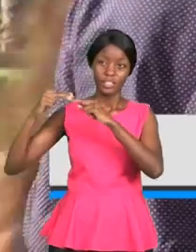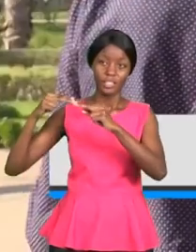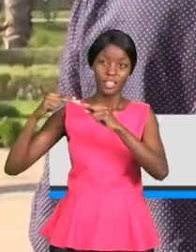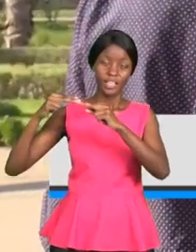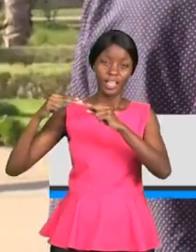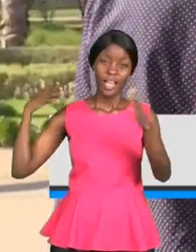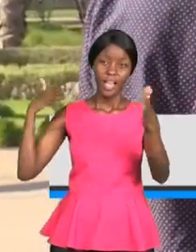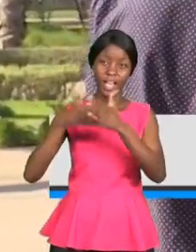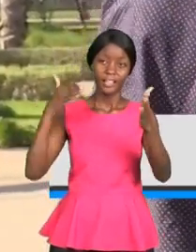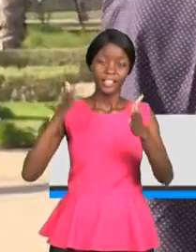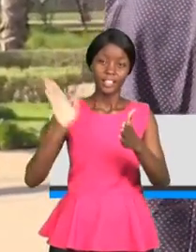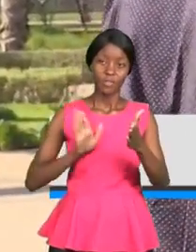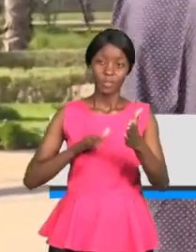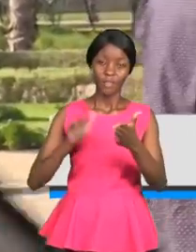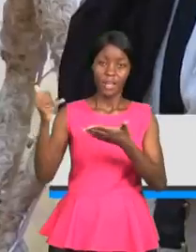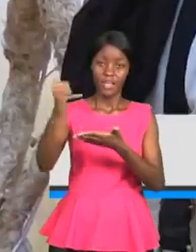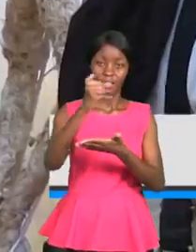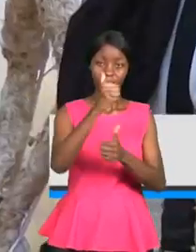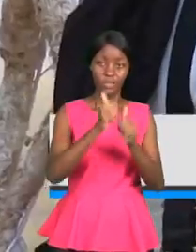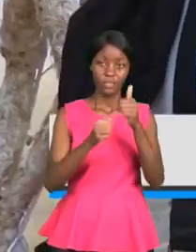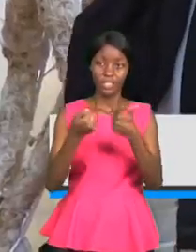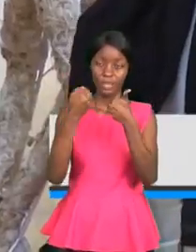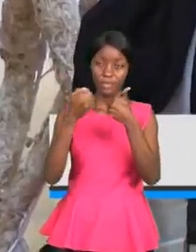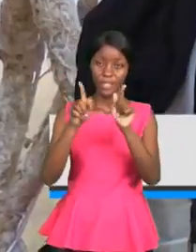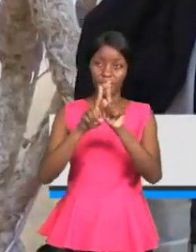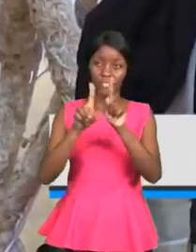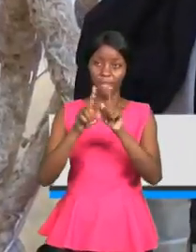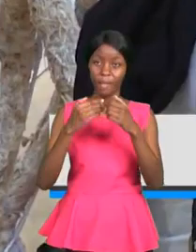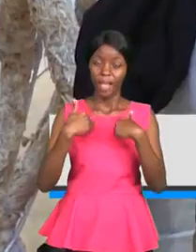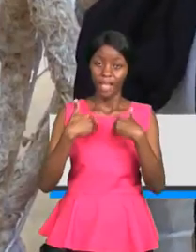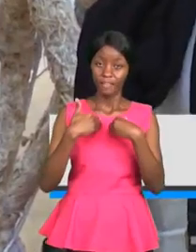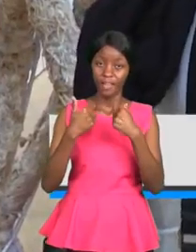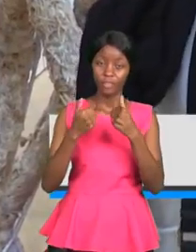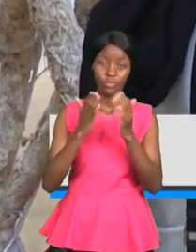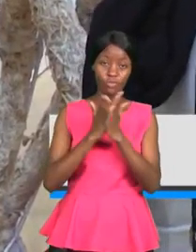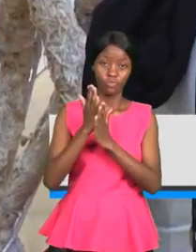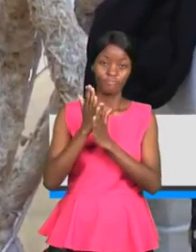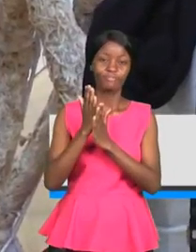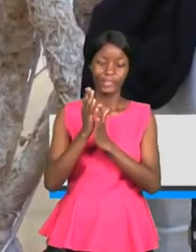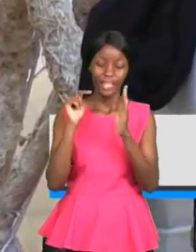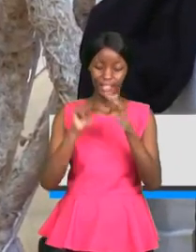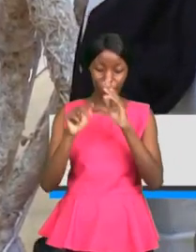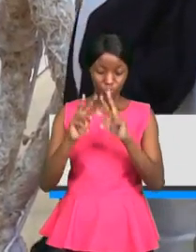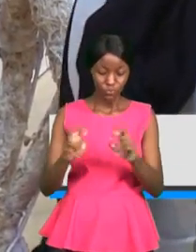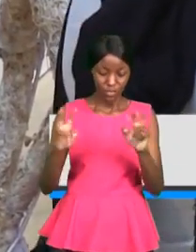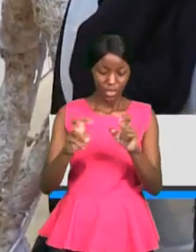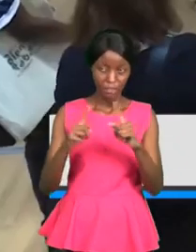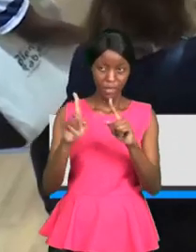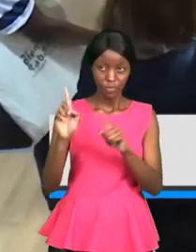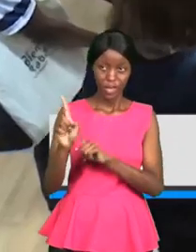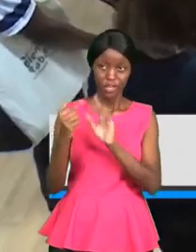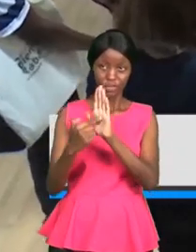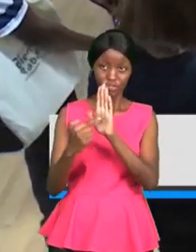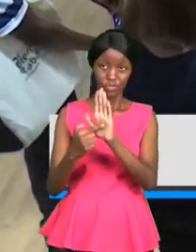the gender equality of biennials and other big group shows has also come under increasing scrutiny. But one exhibition,